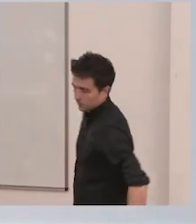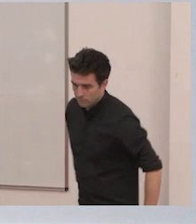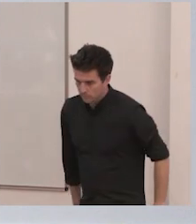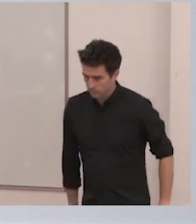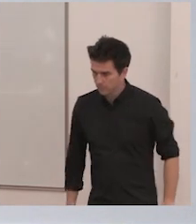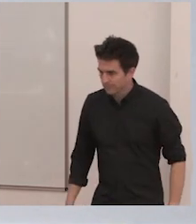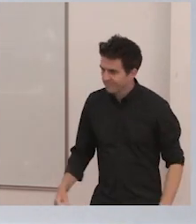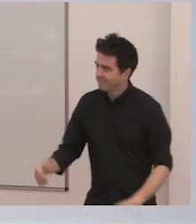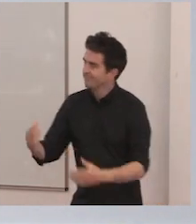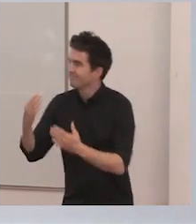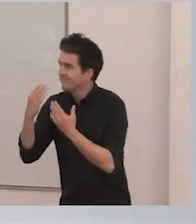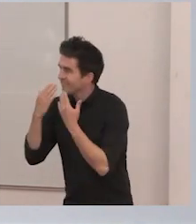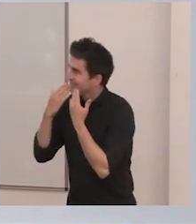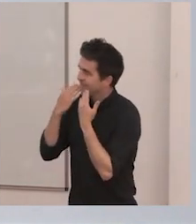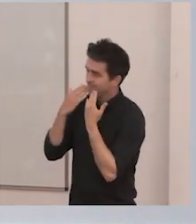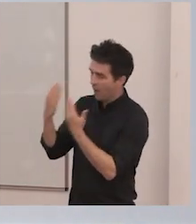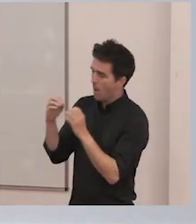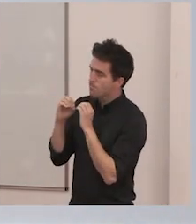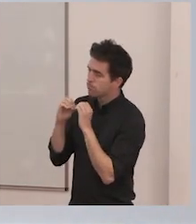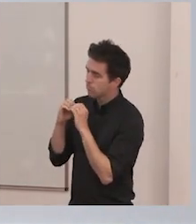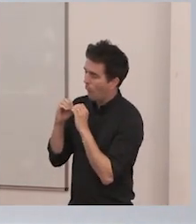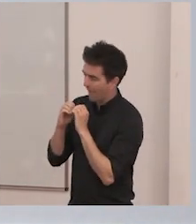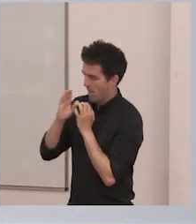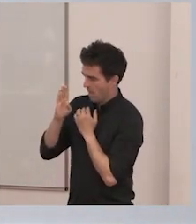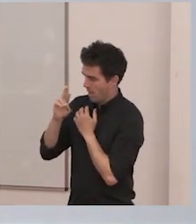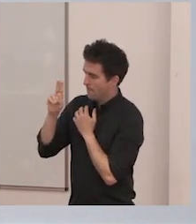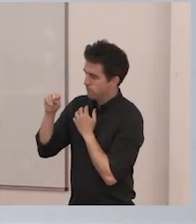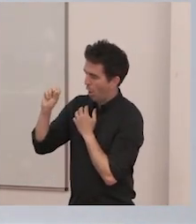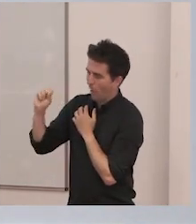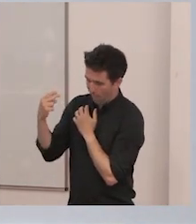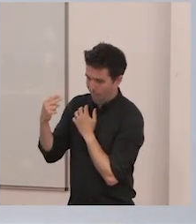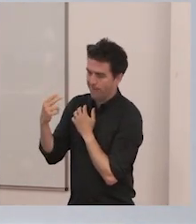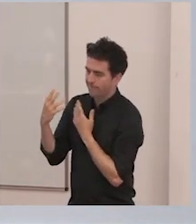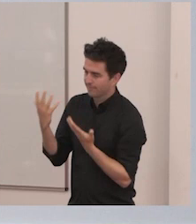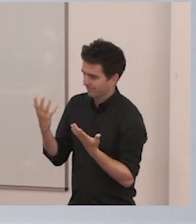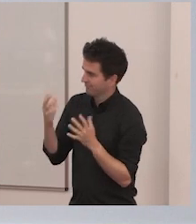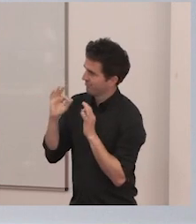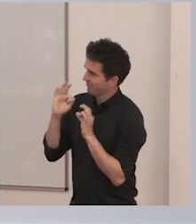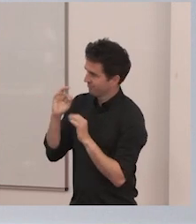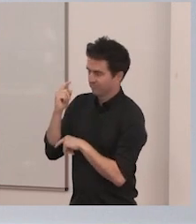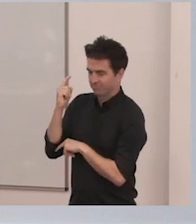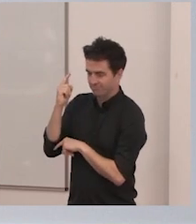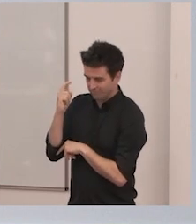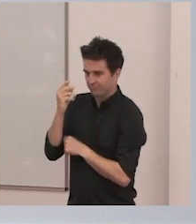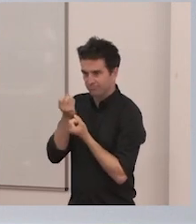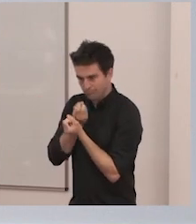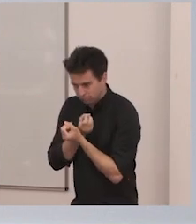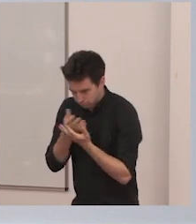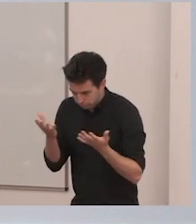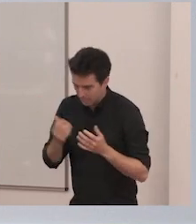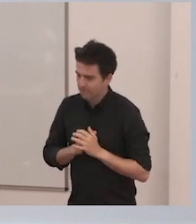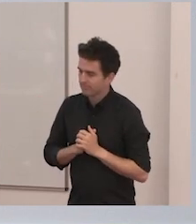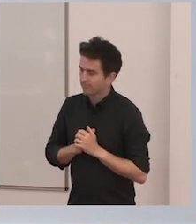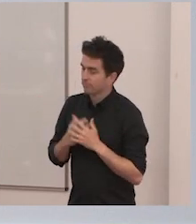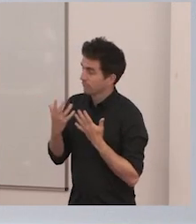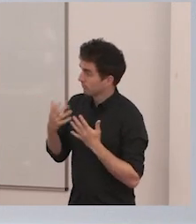Moving on from there, we'll now hear more about the CRPD from Rosemary Case, who is a human rights lawyer working